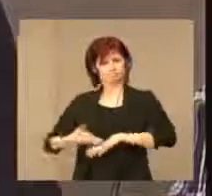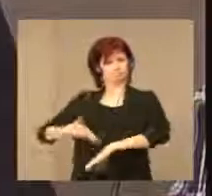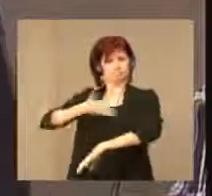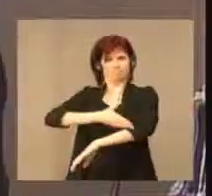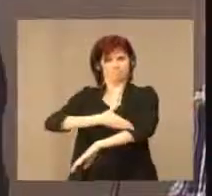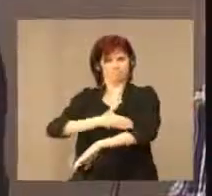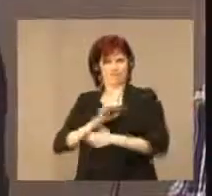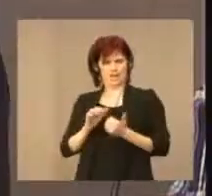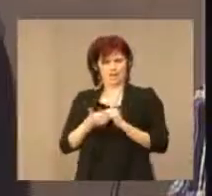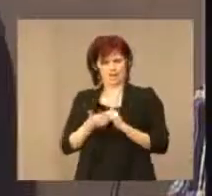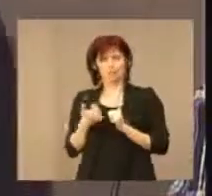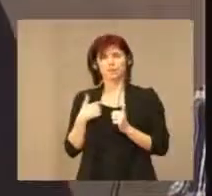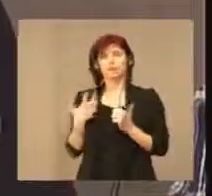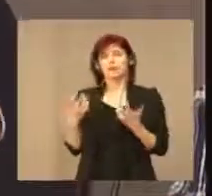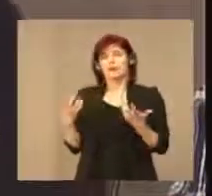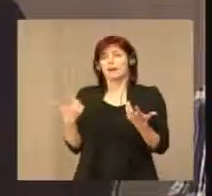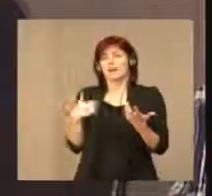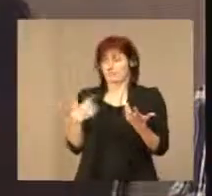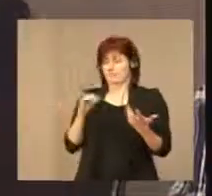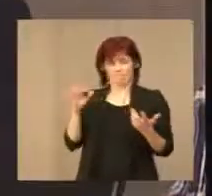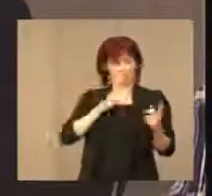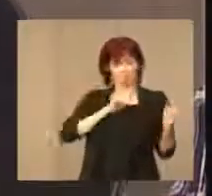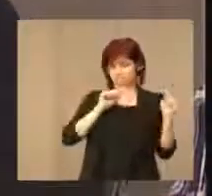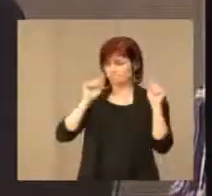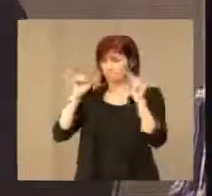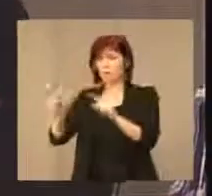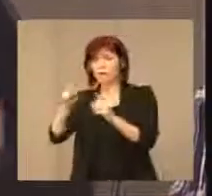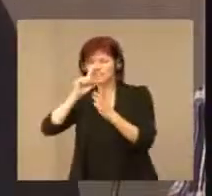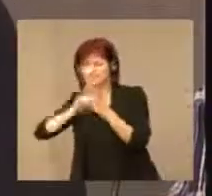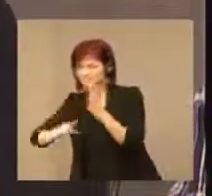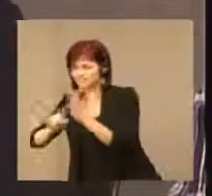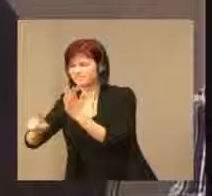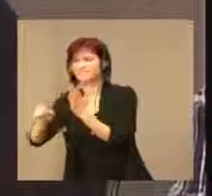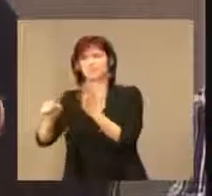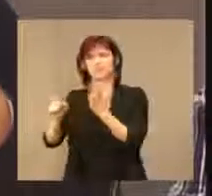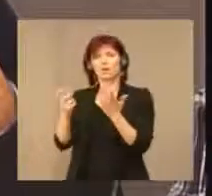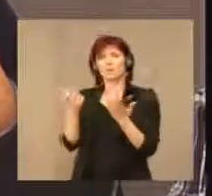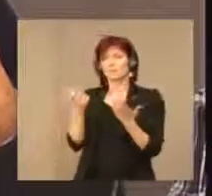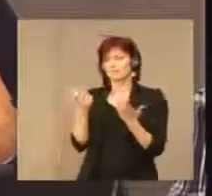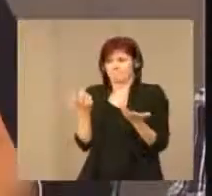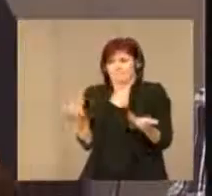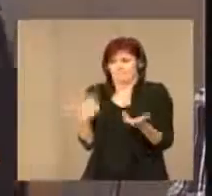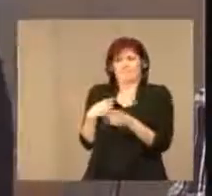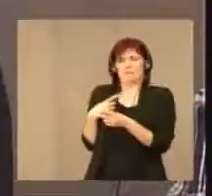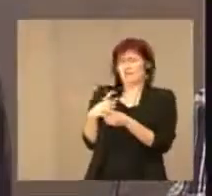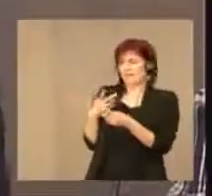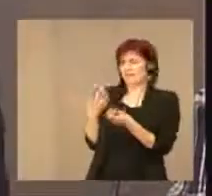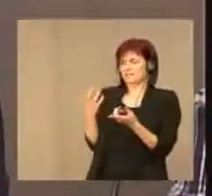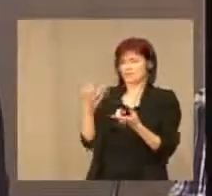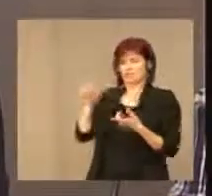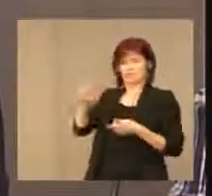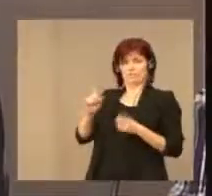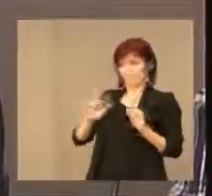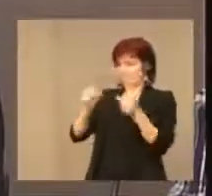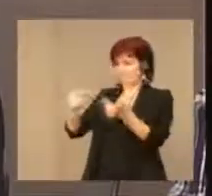with auditors or with reports, and actually people being champions and being leaders on building an accessible